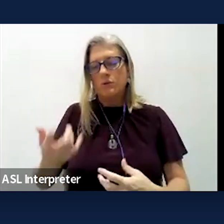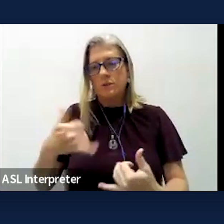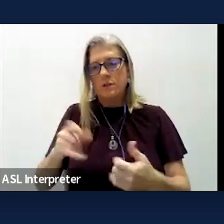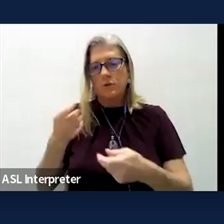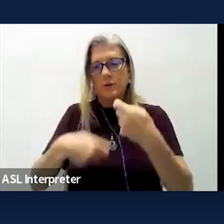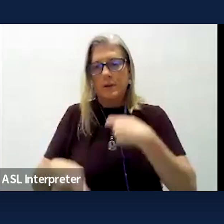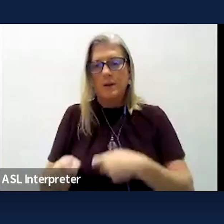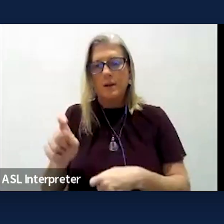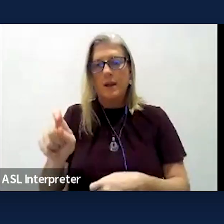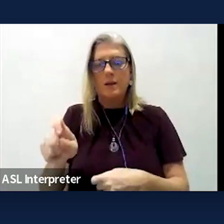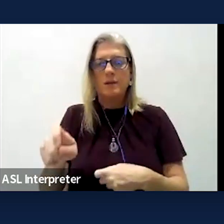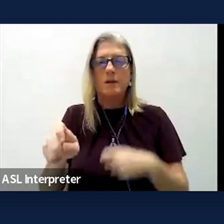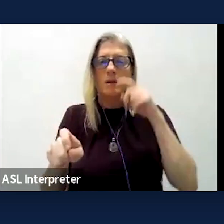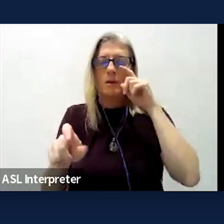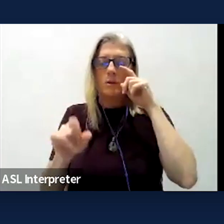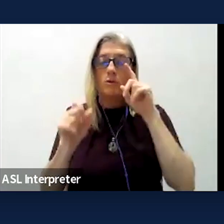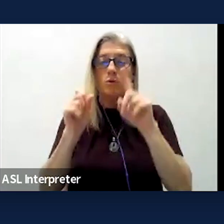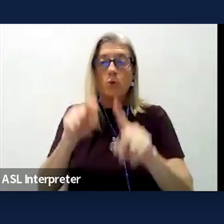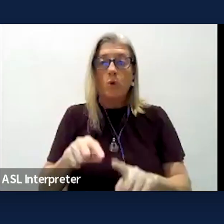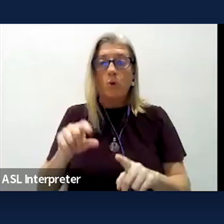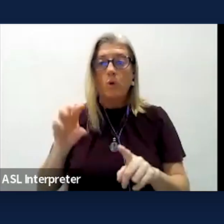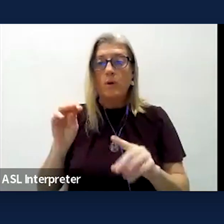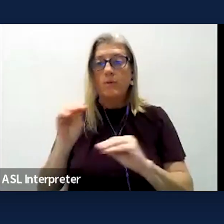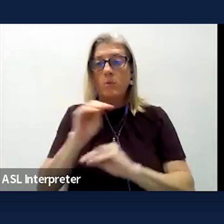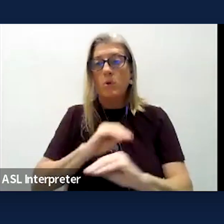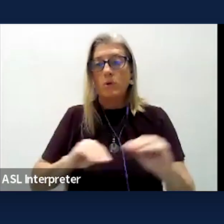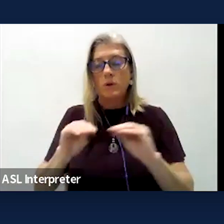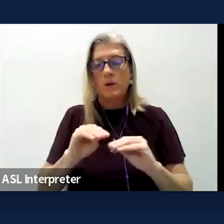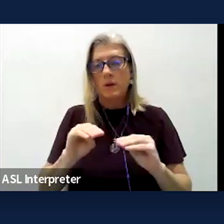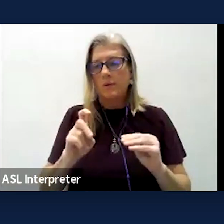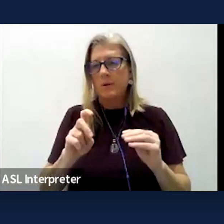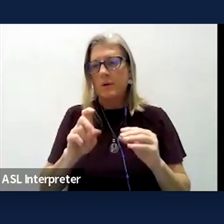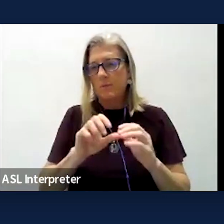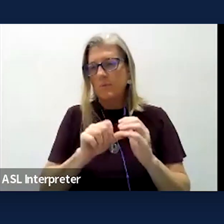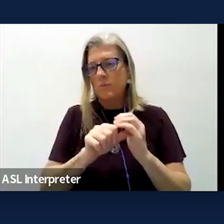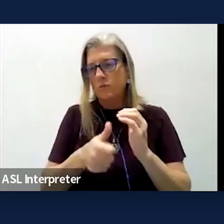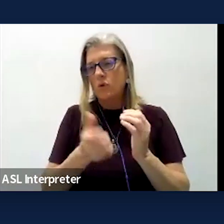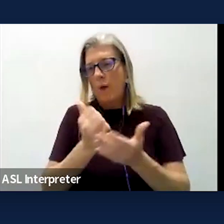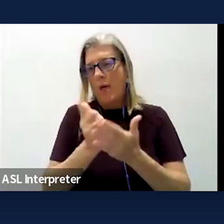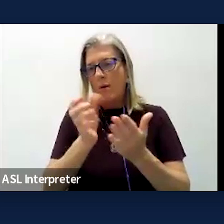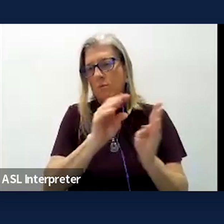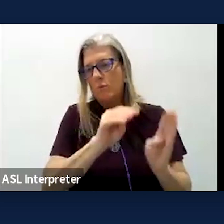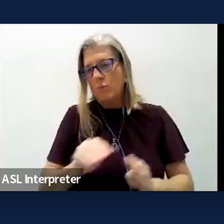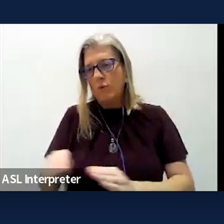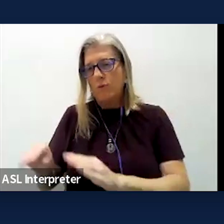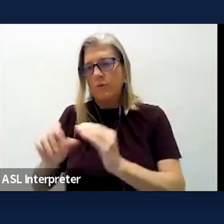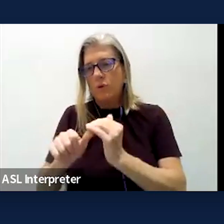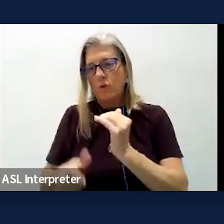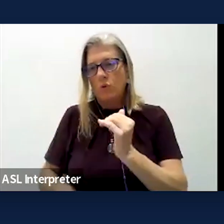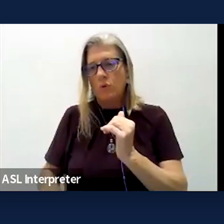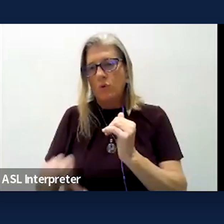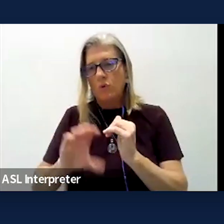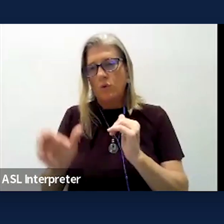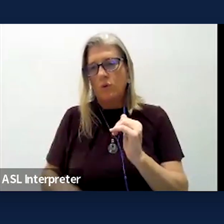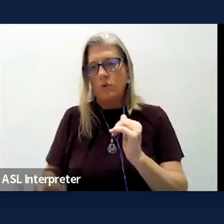maintain the goal of that motility of having things go through your colon altogether. Okay. And